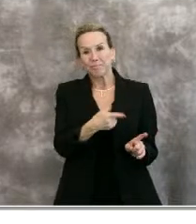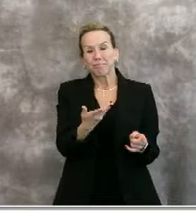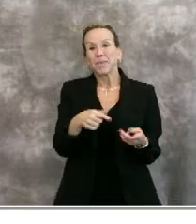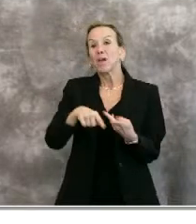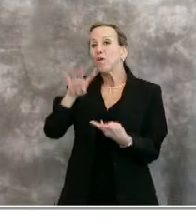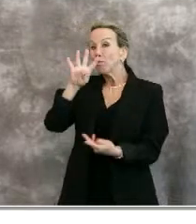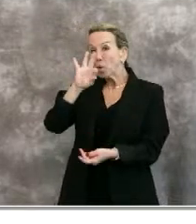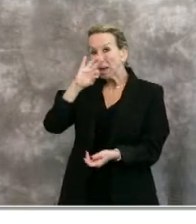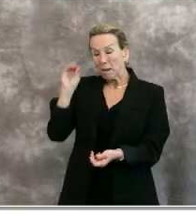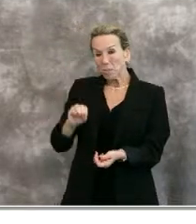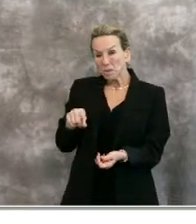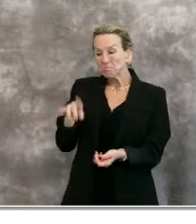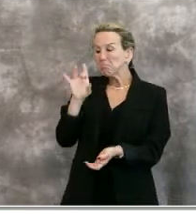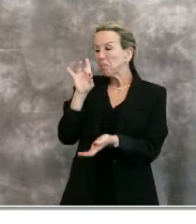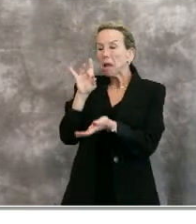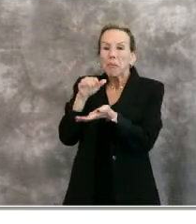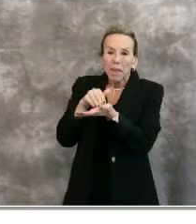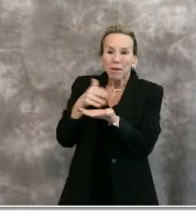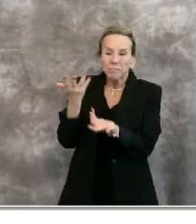49% or